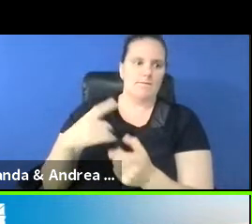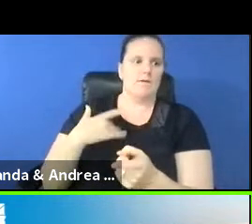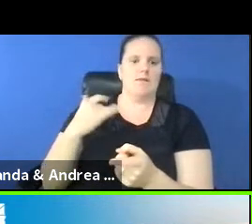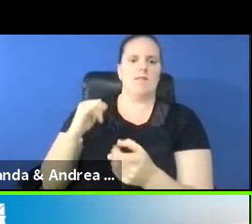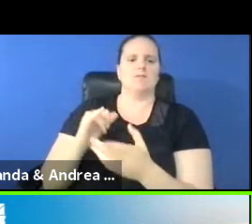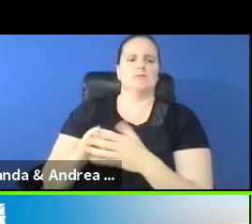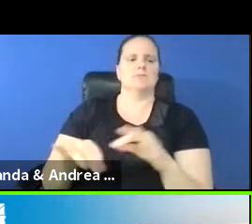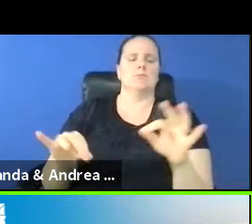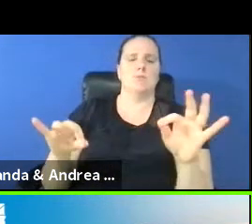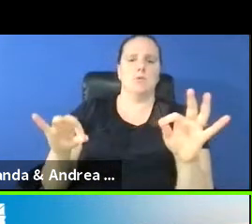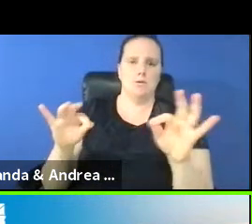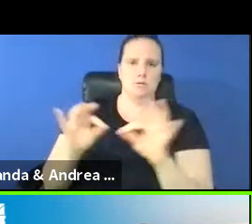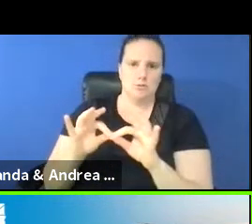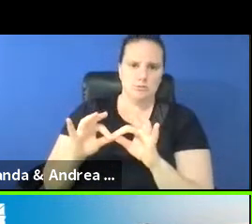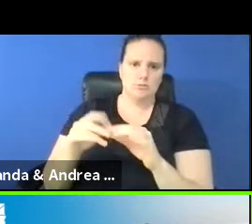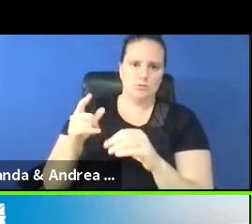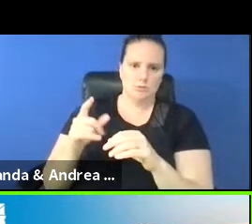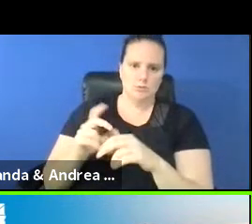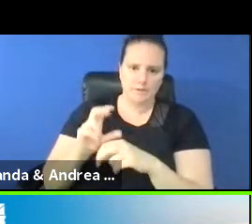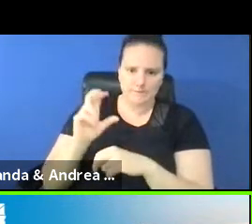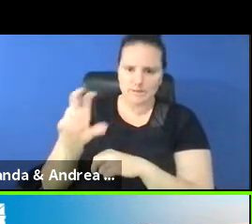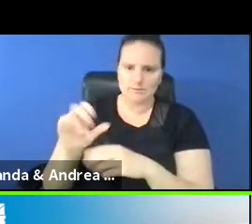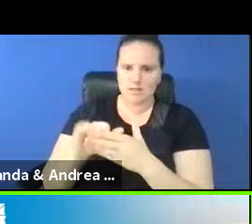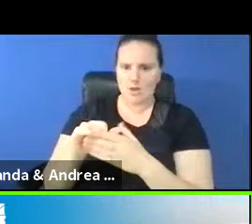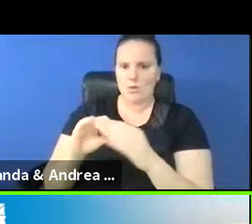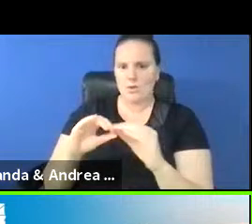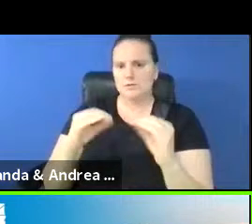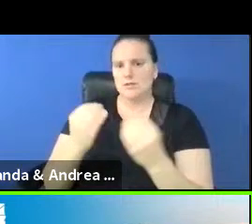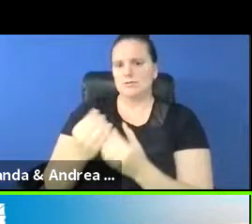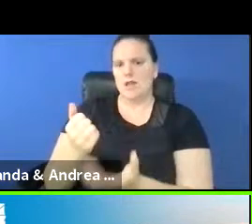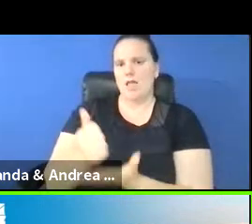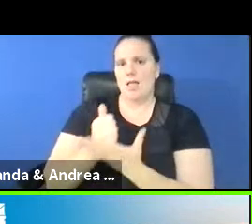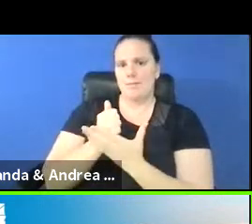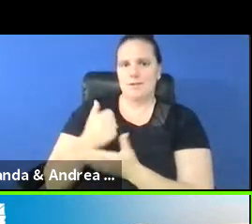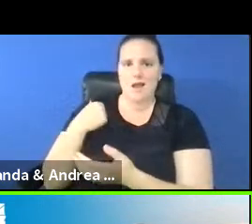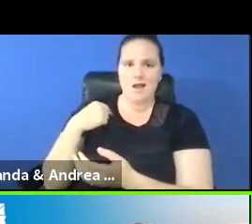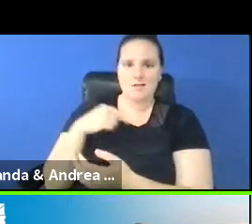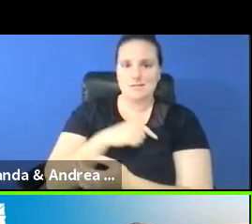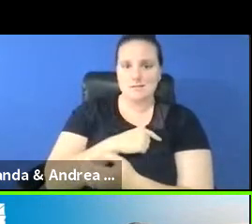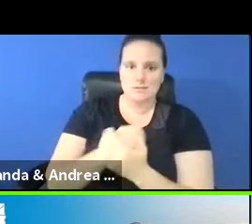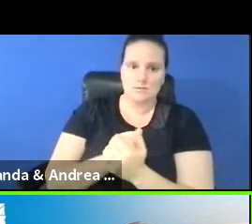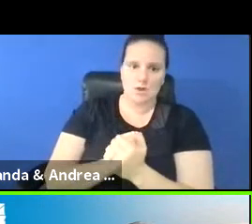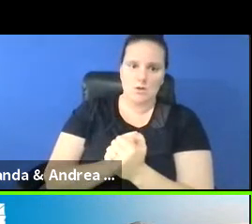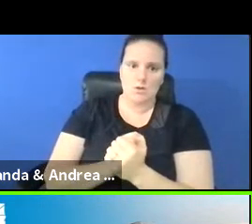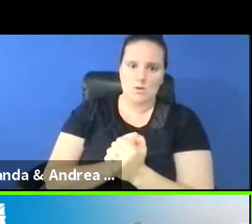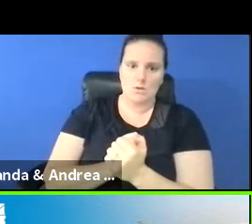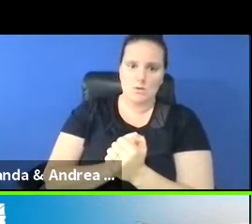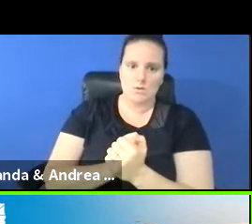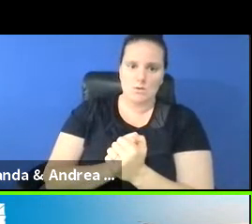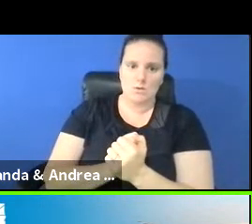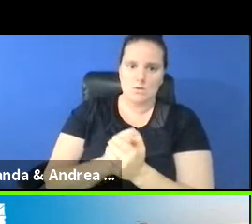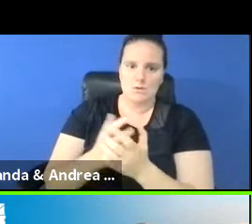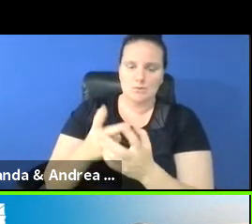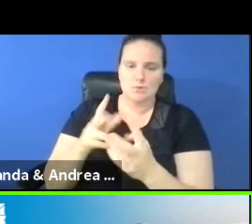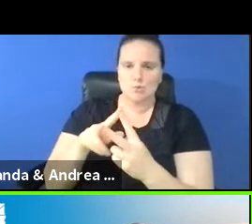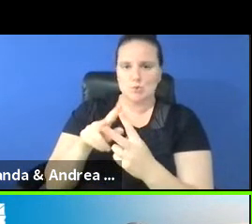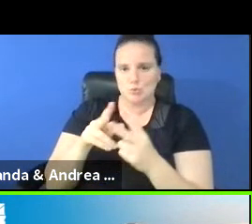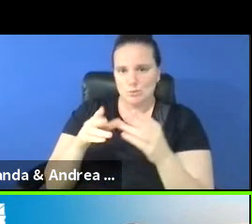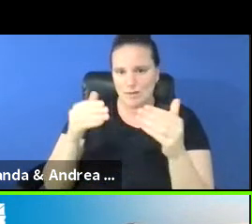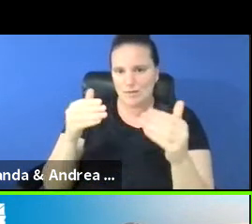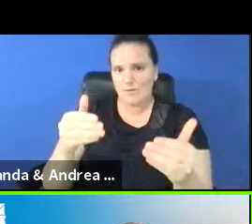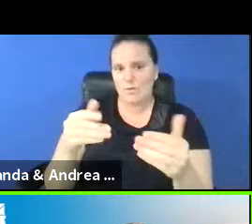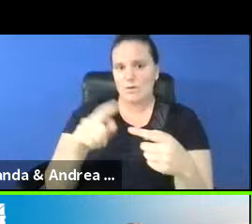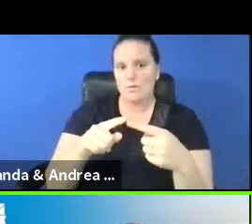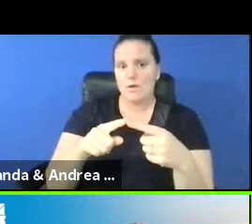critically important to invest in those organizations that are helping us. So kind of two paths forward. One